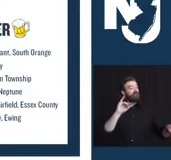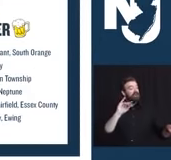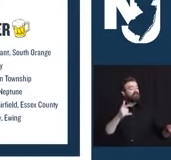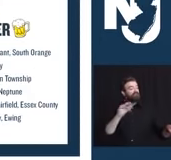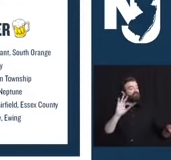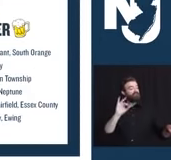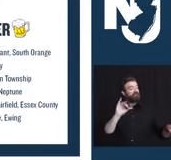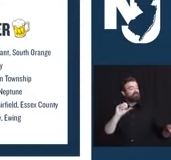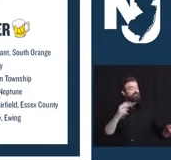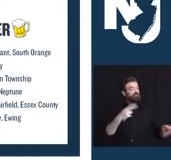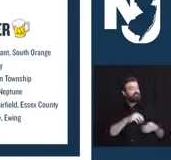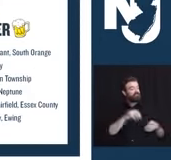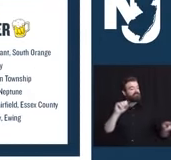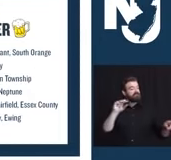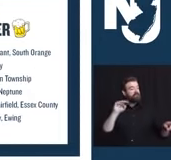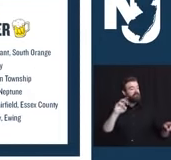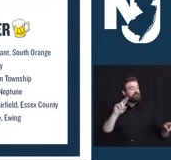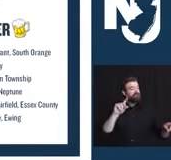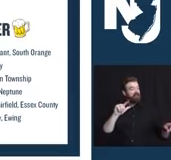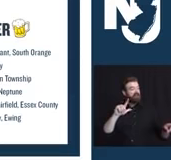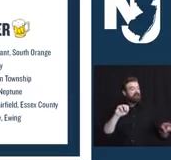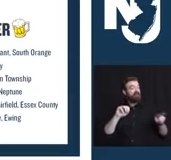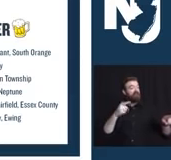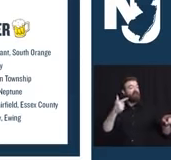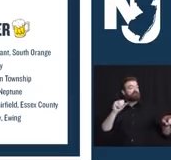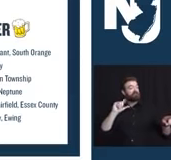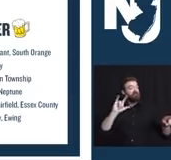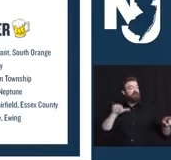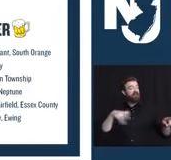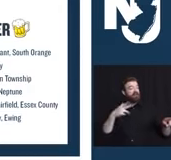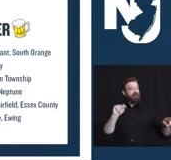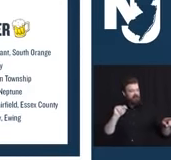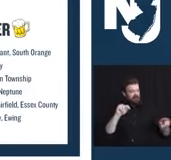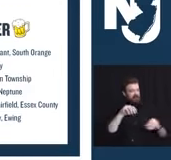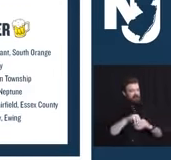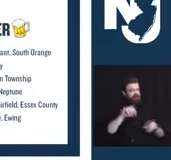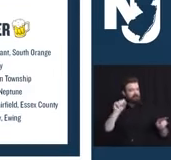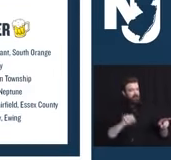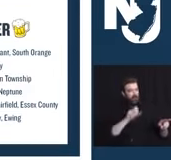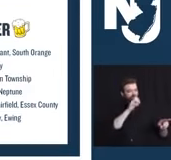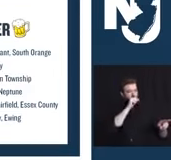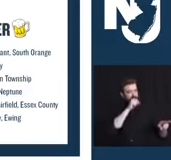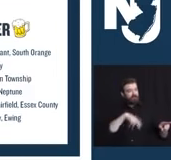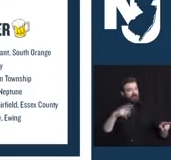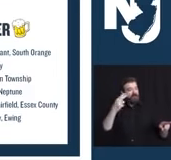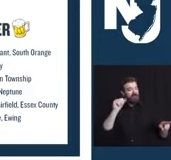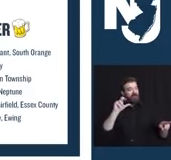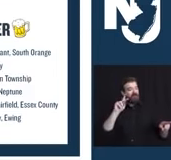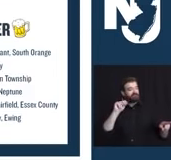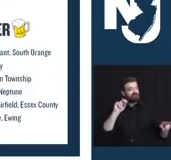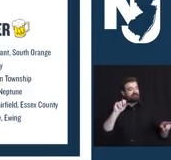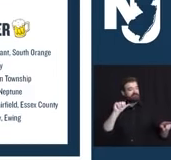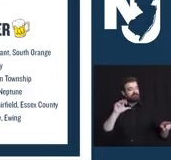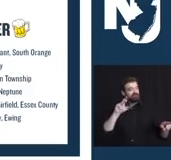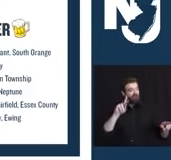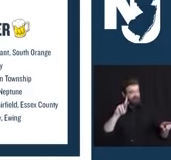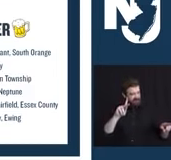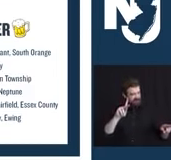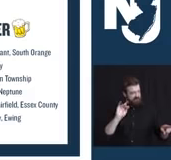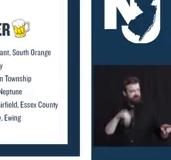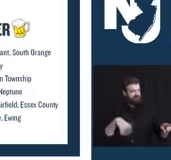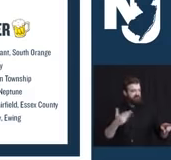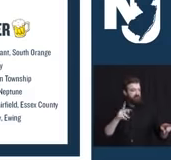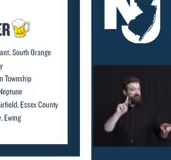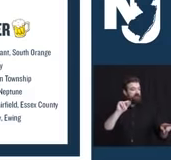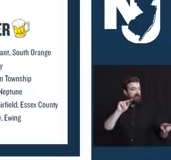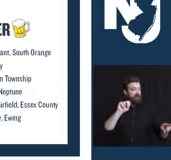Somerdale, Gaslight Brewery and Restaurant in South Orange, Hackensack Brewing Company, Kane